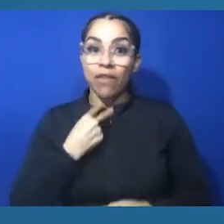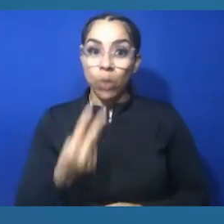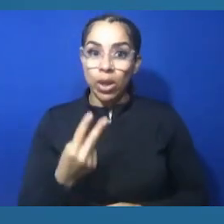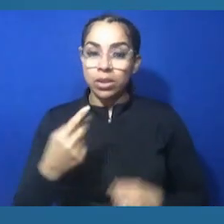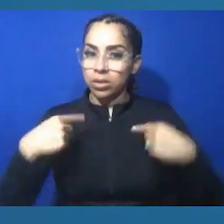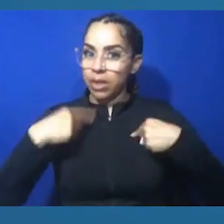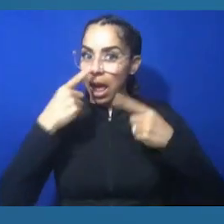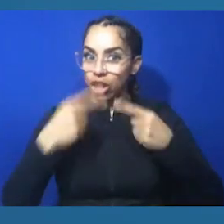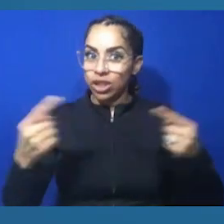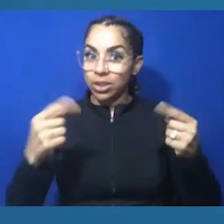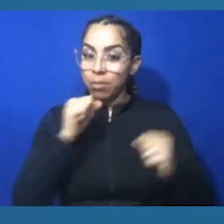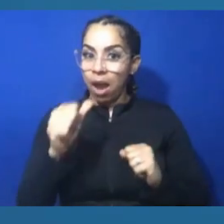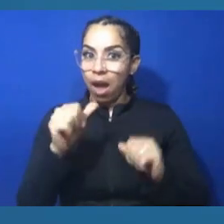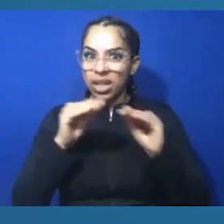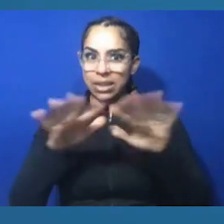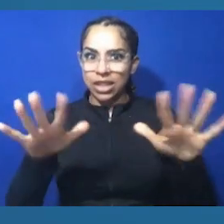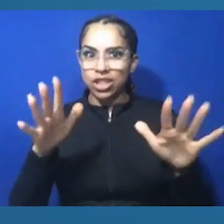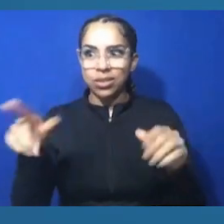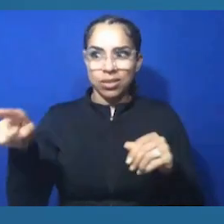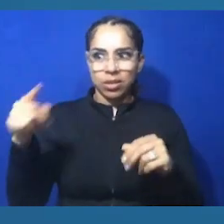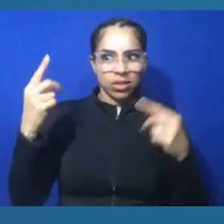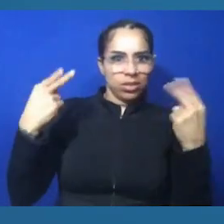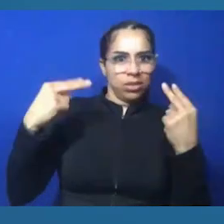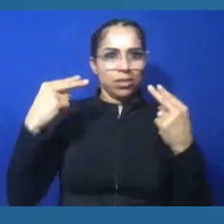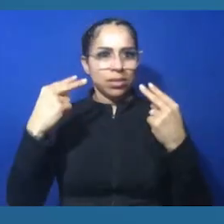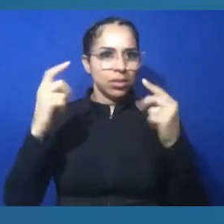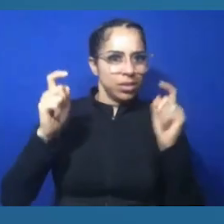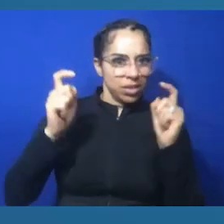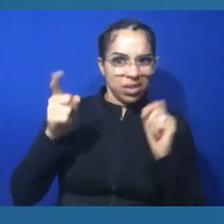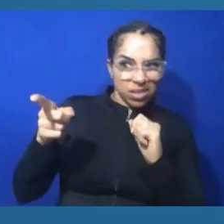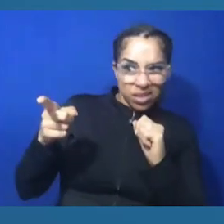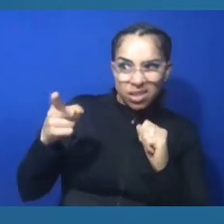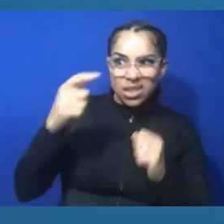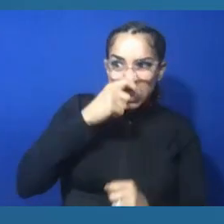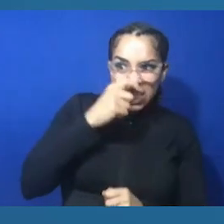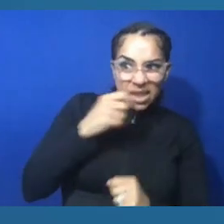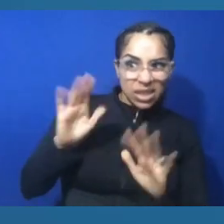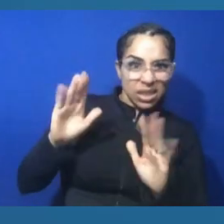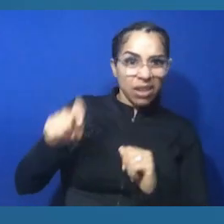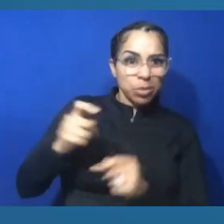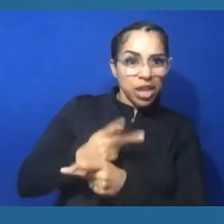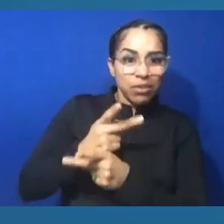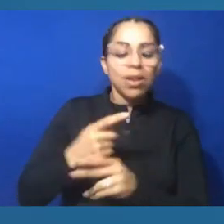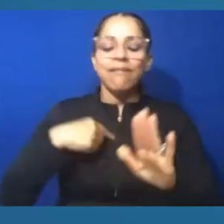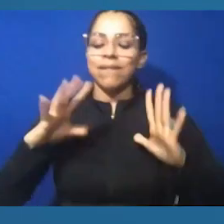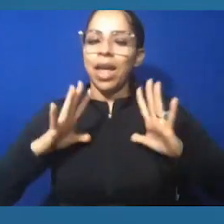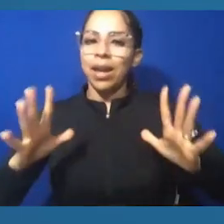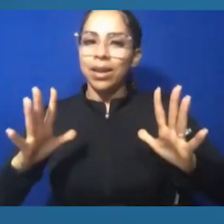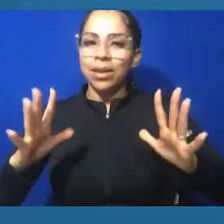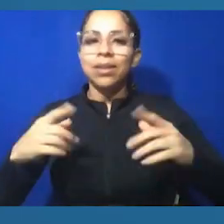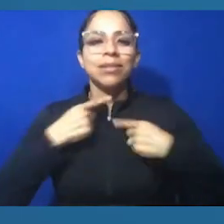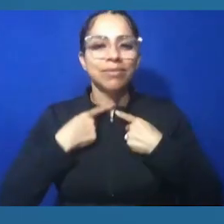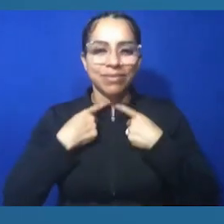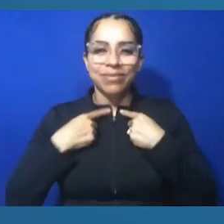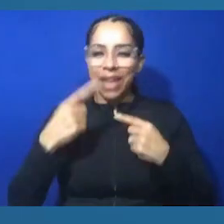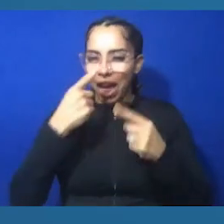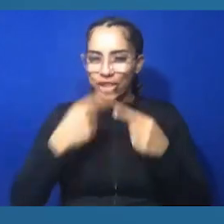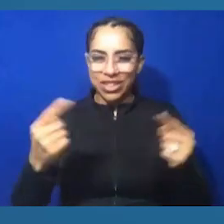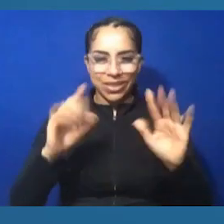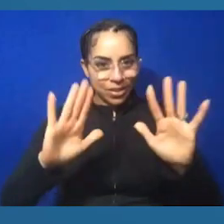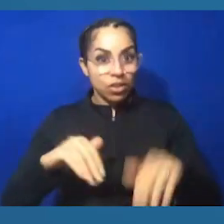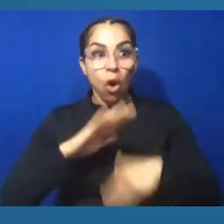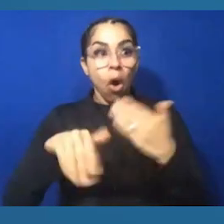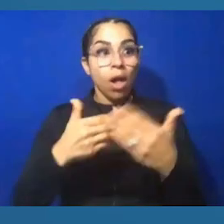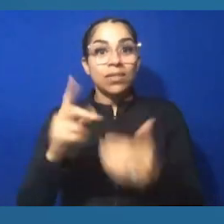at me like, does she have something we got to watch out for? I'm fine. Just don't sound like it. So all of our DAs have been introduced, but